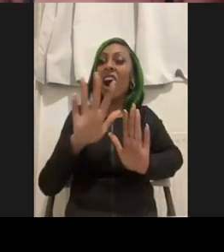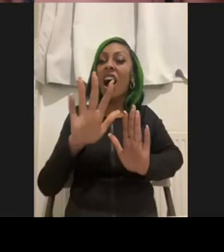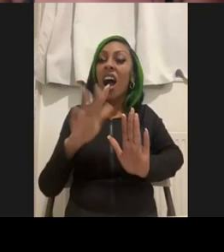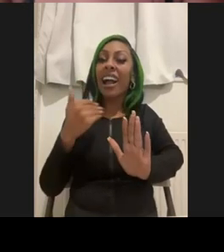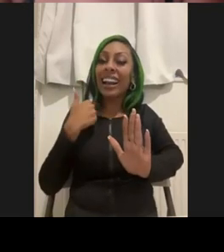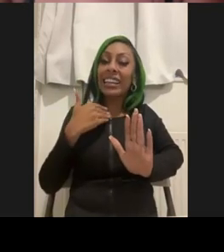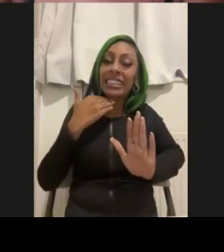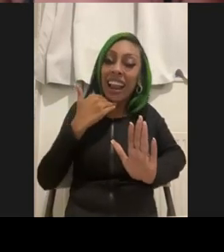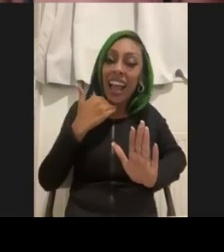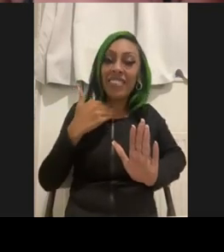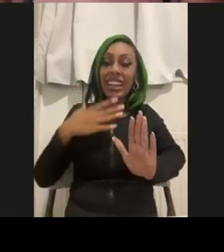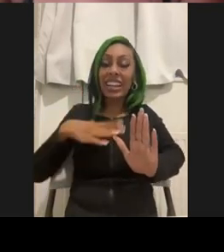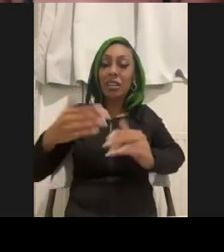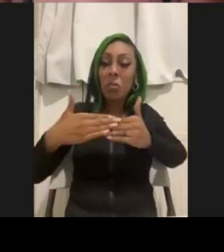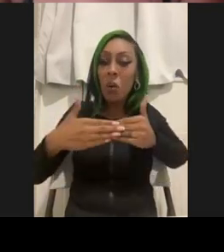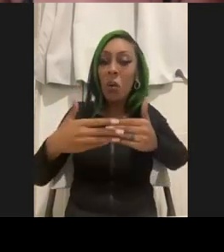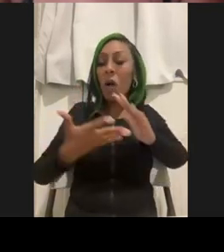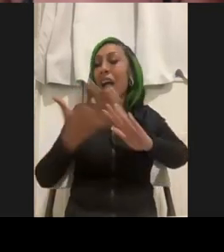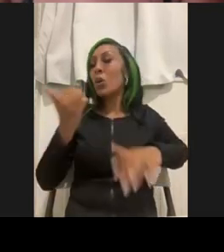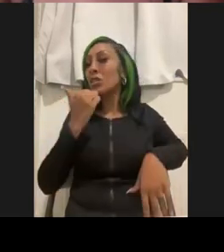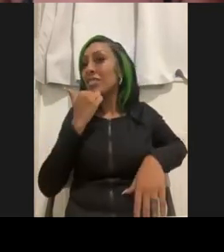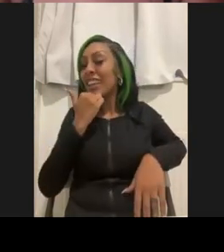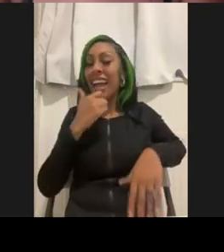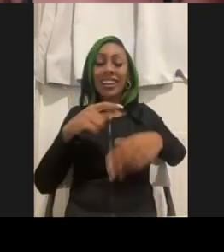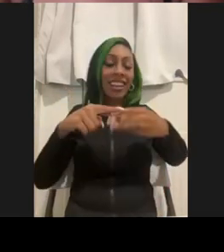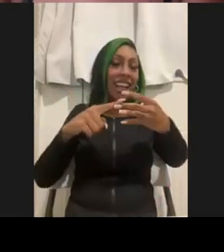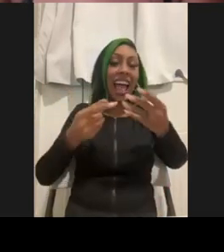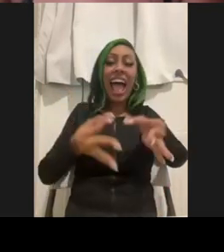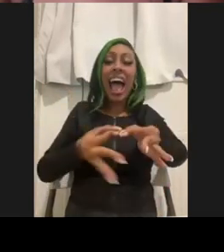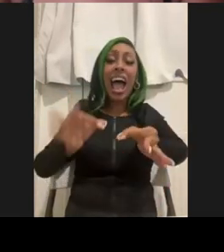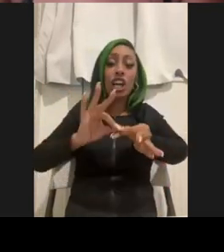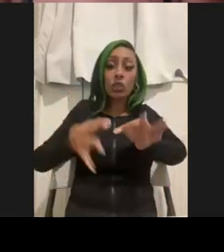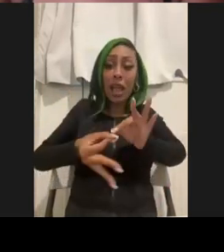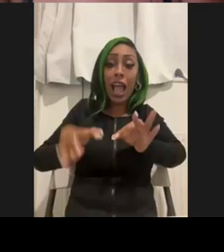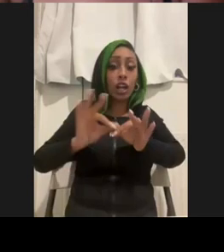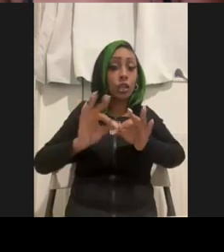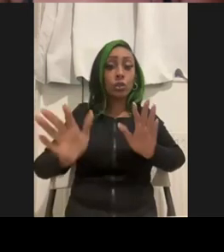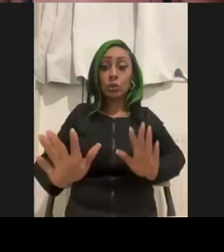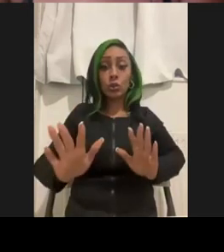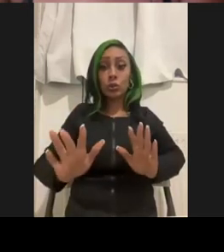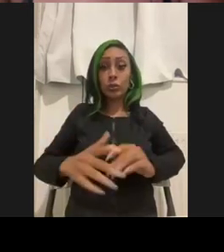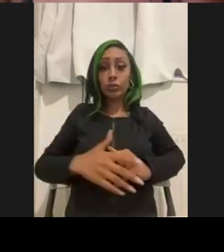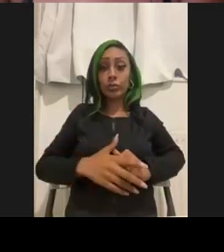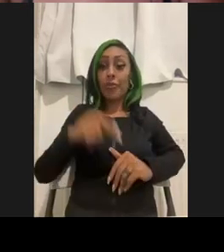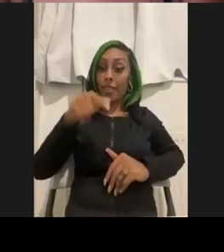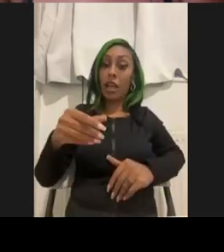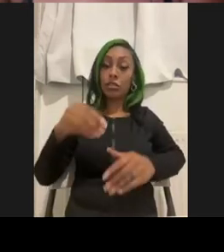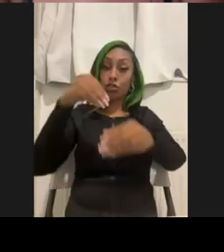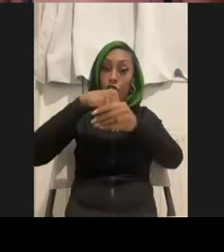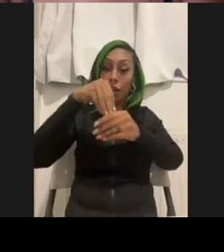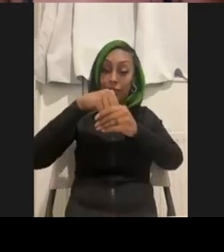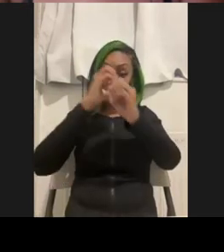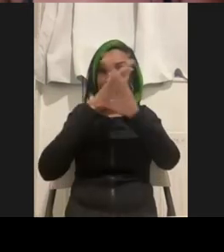things have moved on, or, you know, that was out of date, or whatever. And I think in that context,